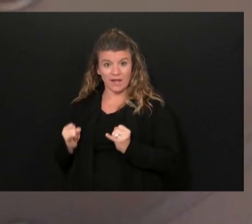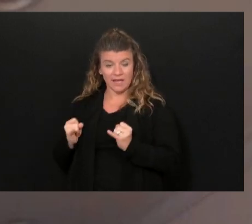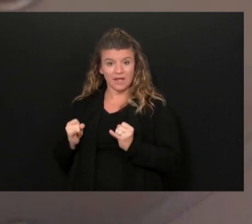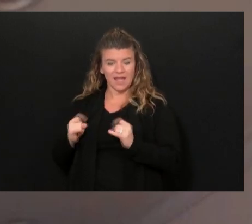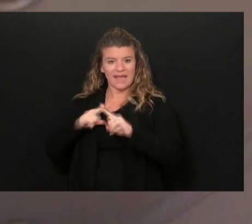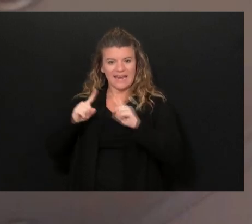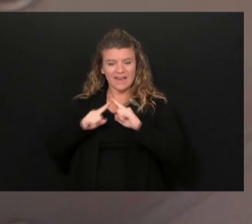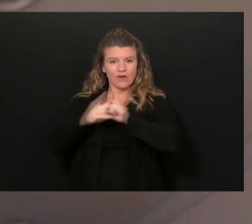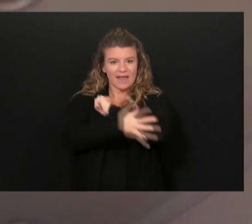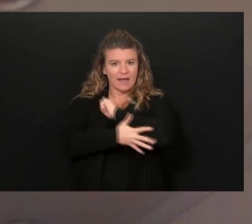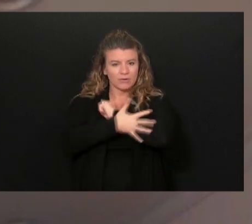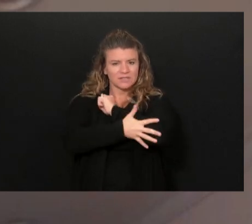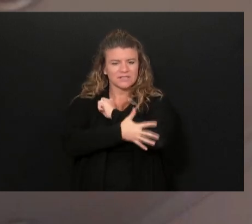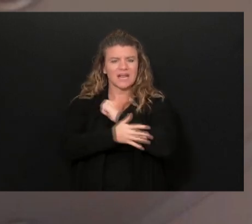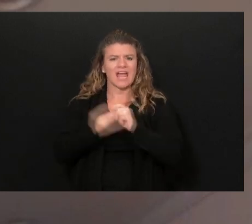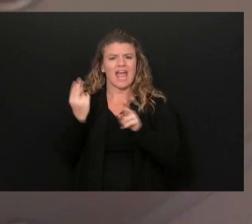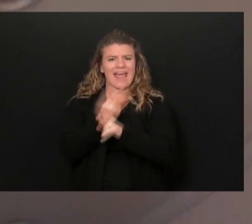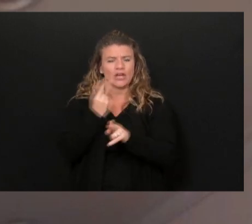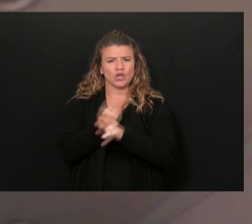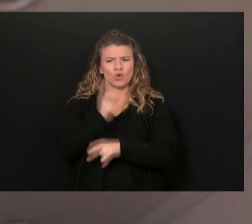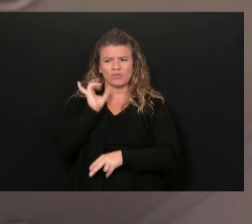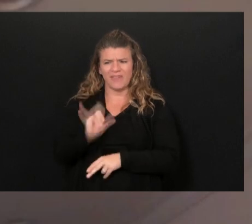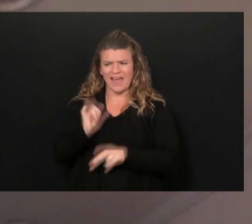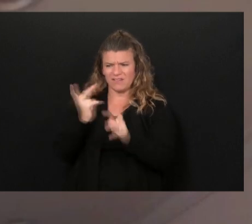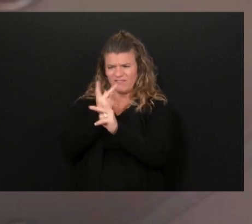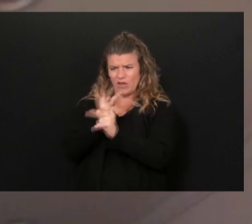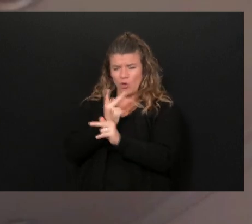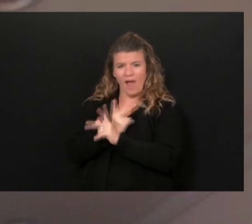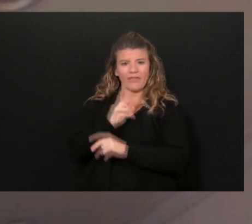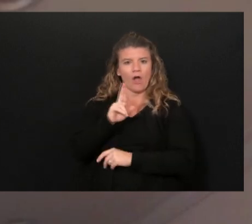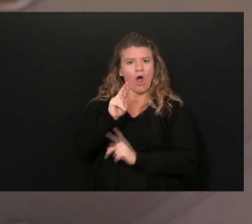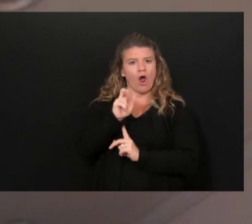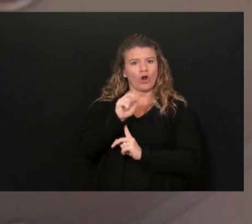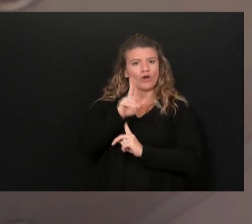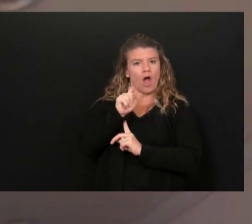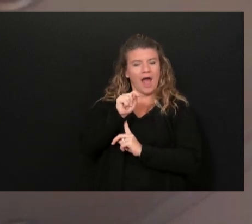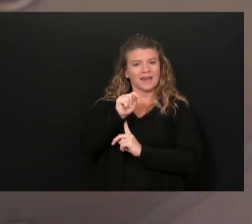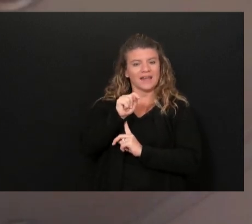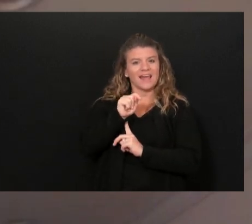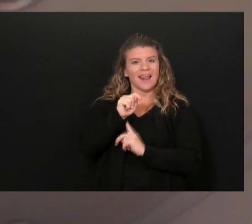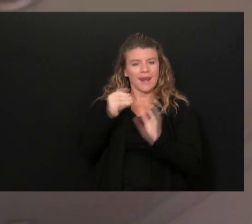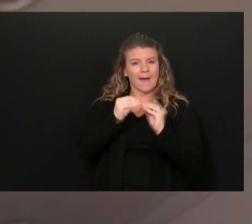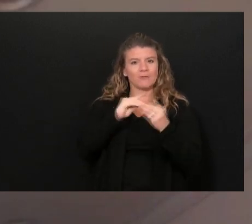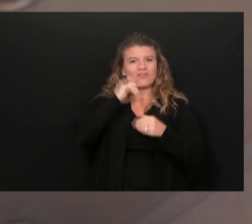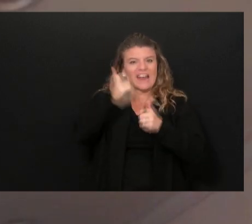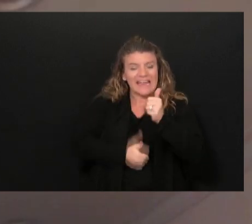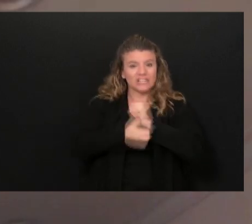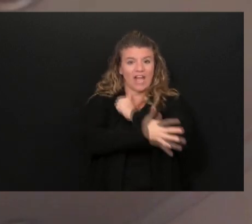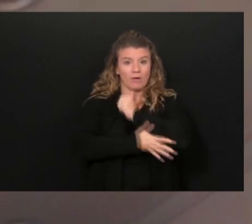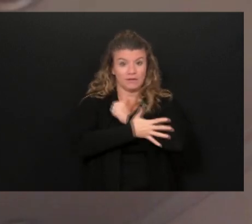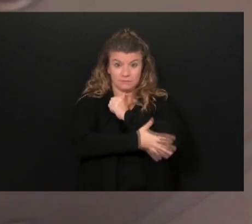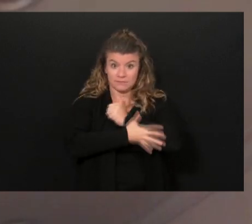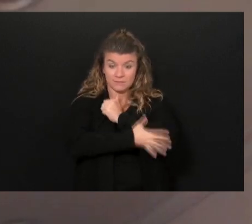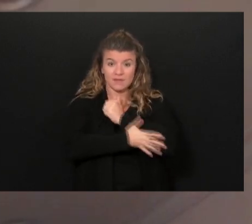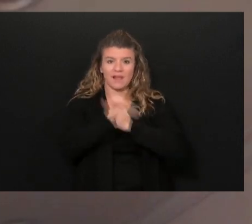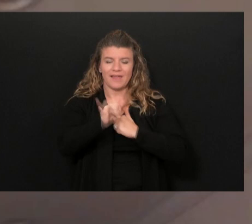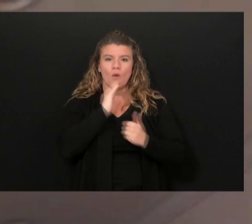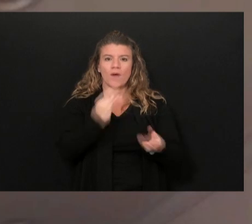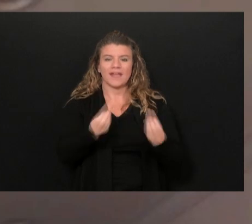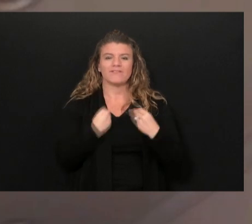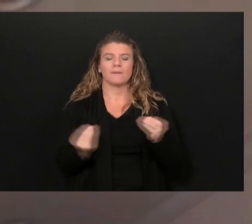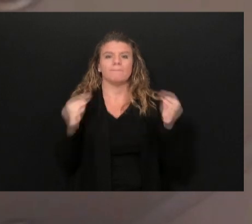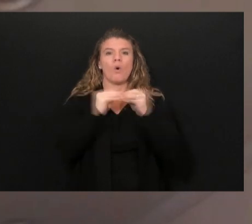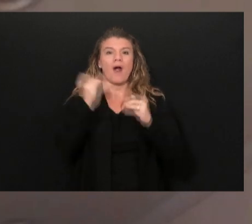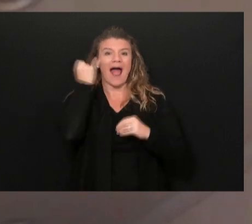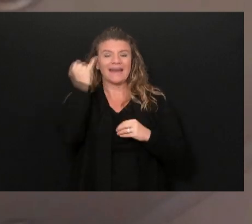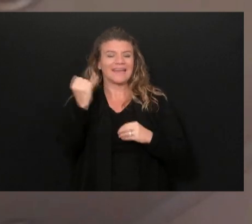counties, and start to be able to derive R0 values at the county level. So it actually gives us a feel for what's going on, not only at the